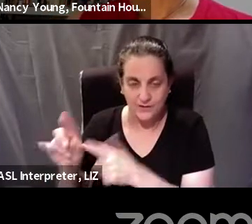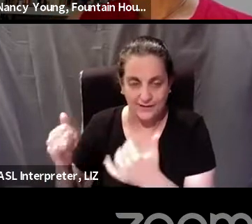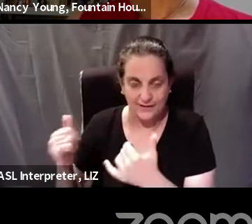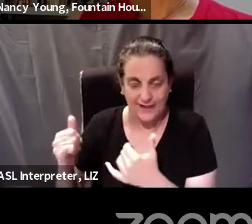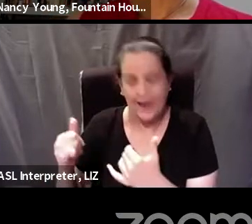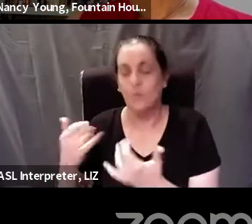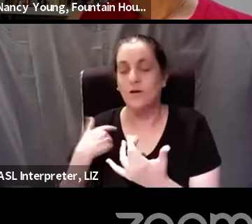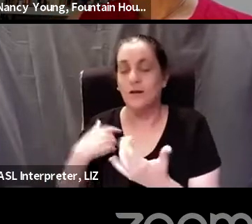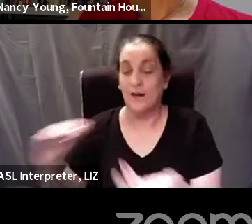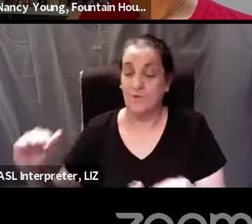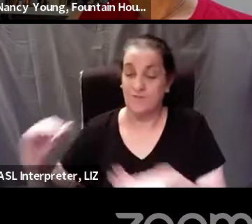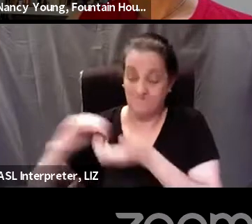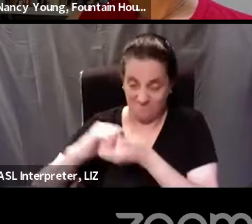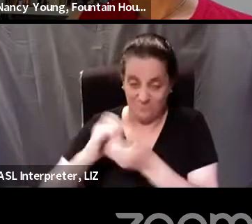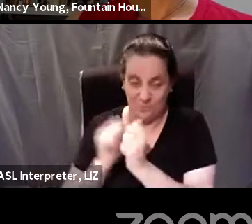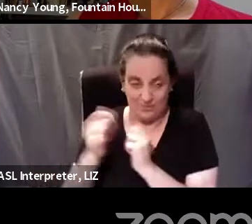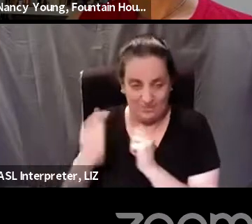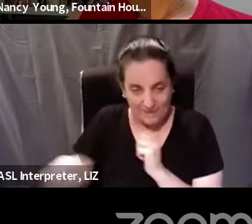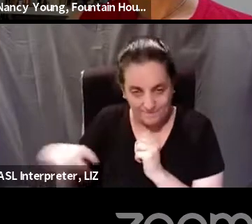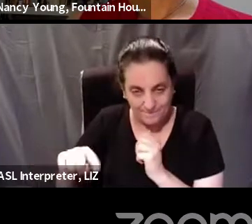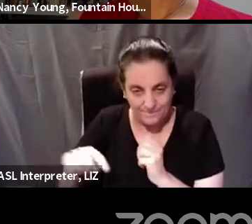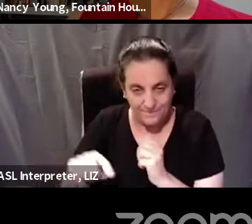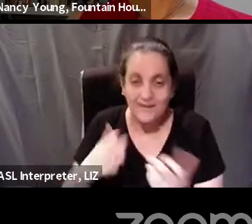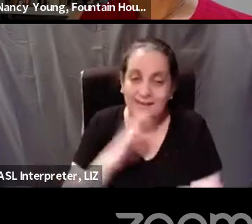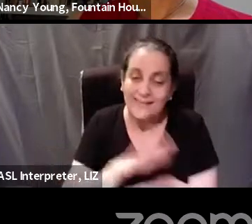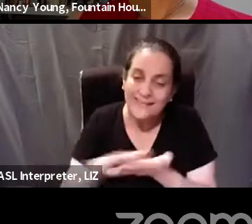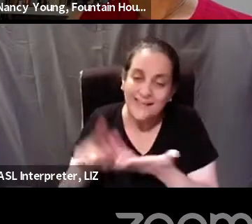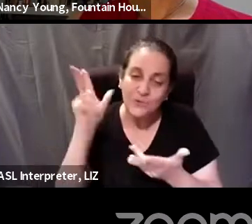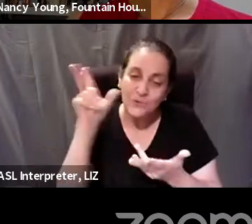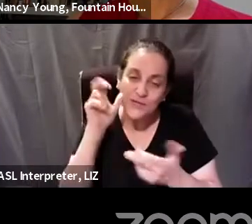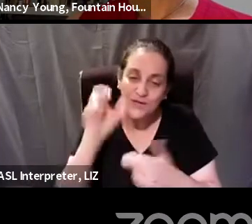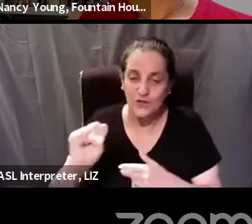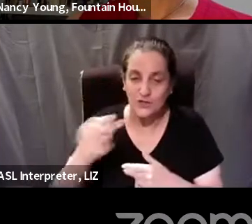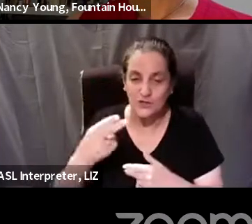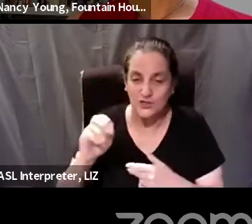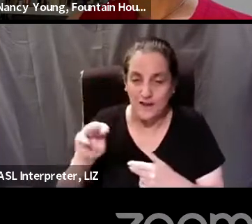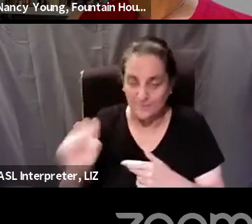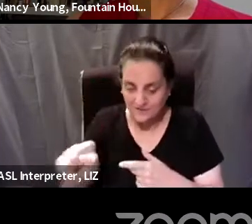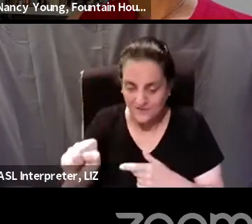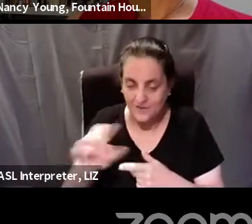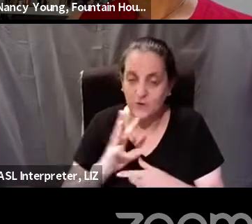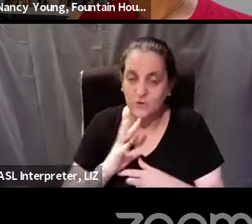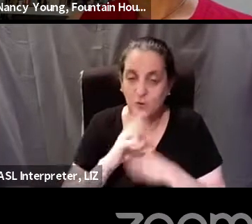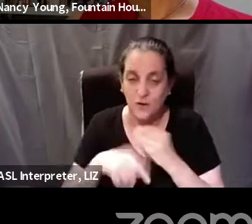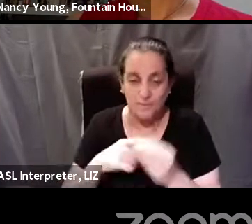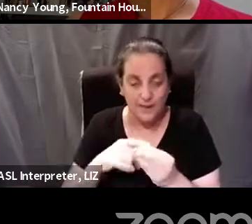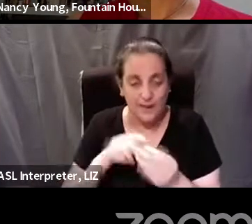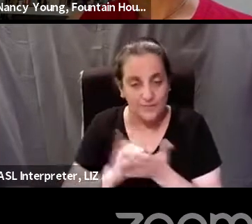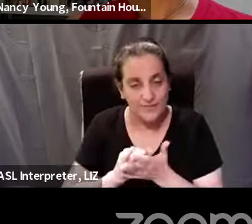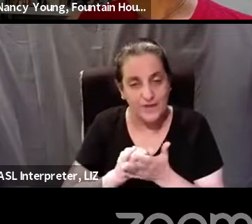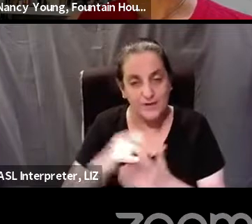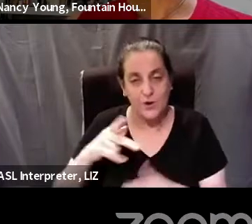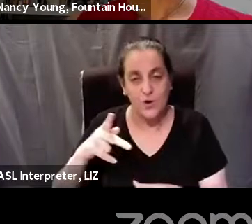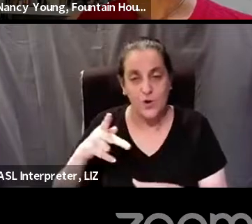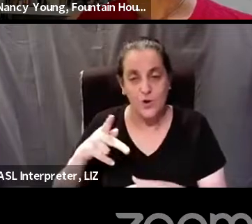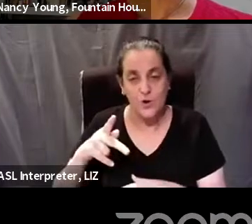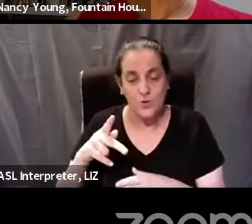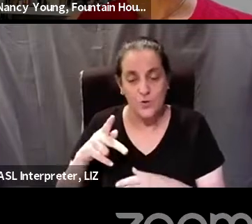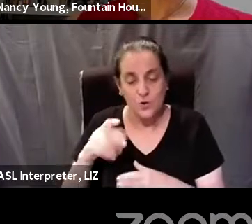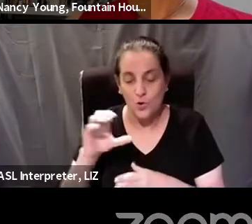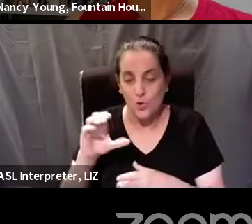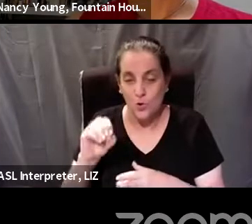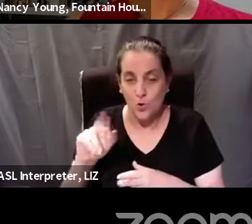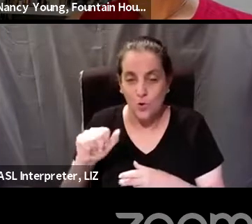And it was nice to hear Shams mention Project Renewal, because we had a longstanding relationship